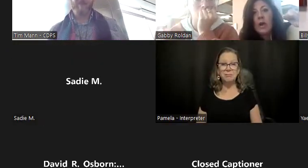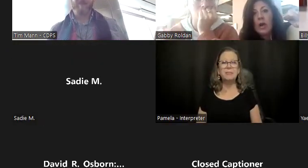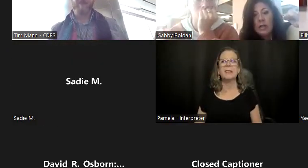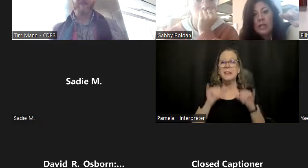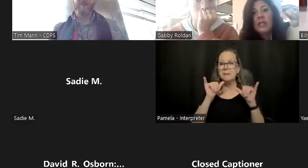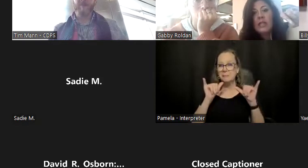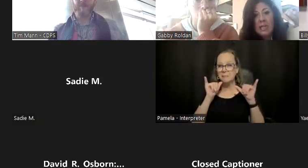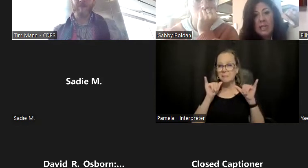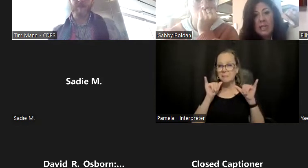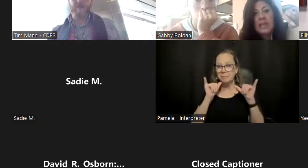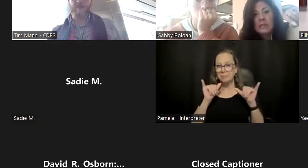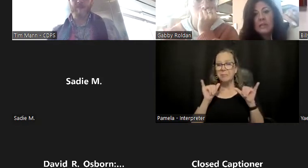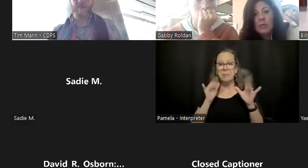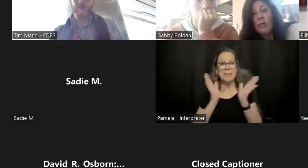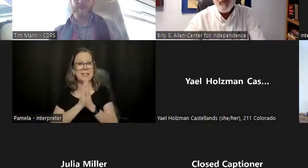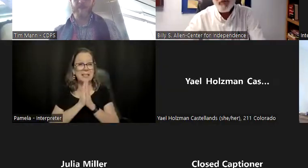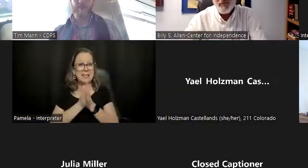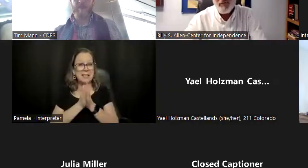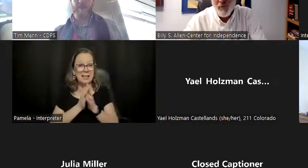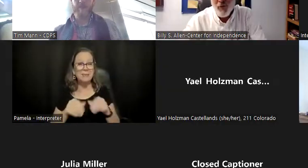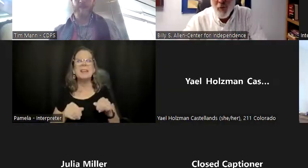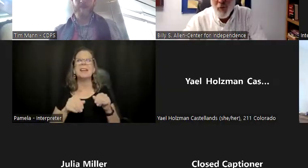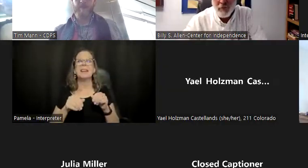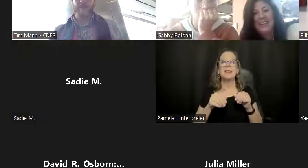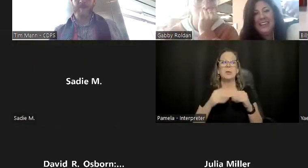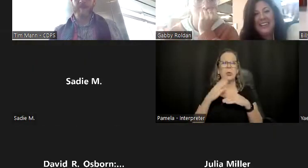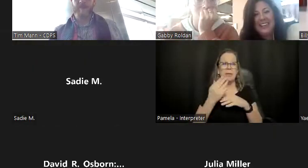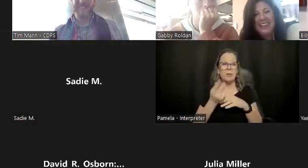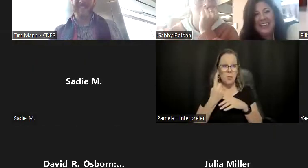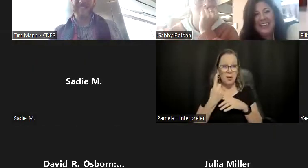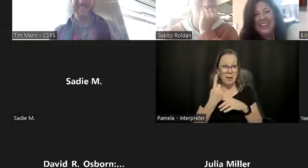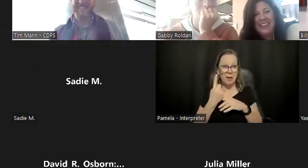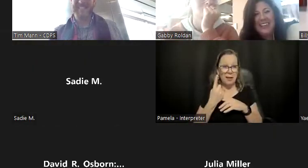Ah, yay. Well, we have at least one.